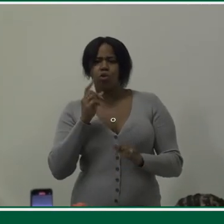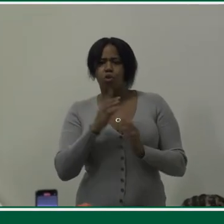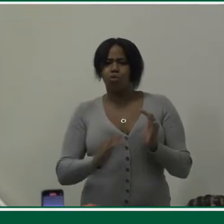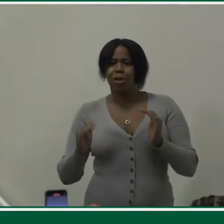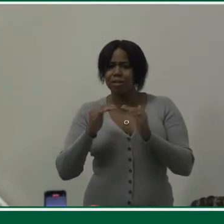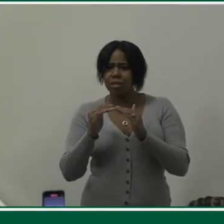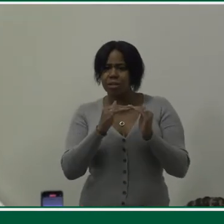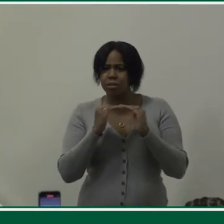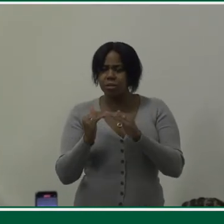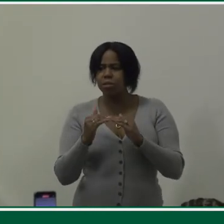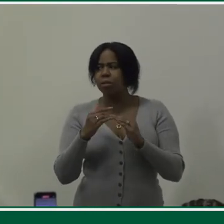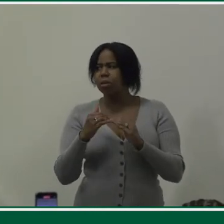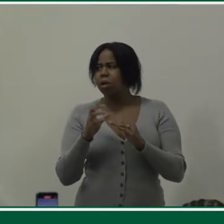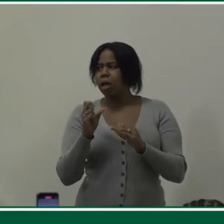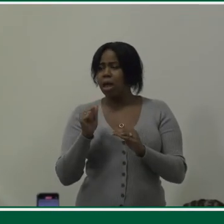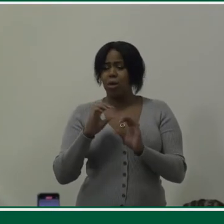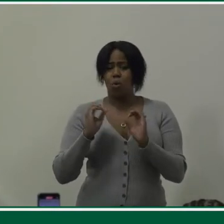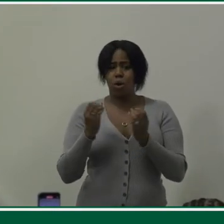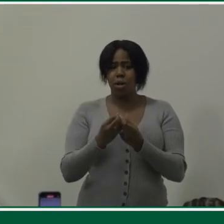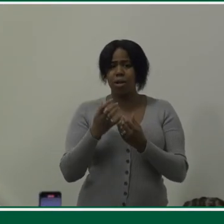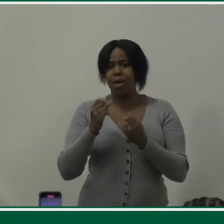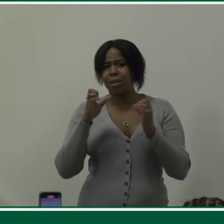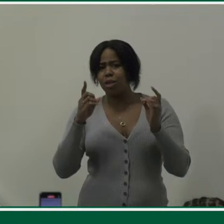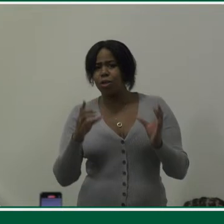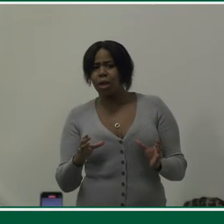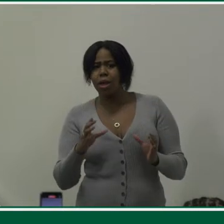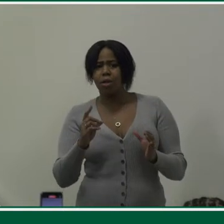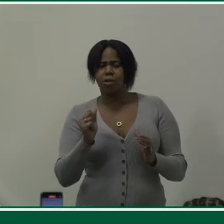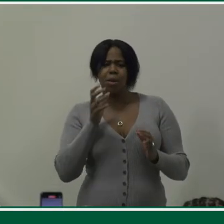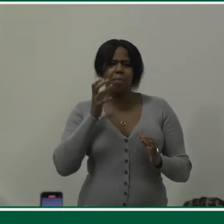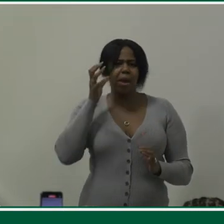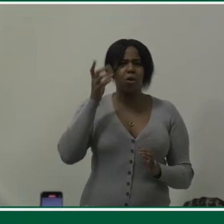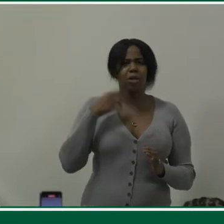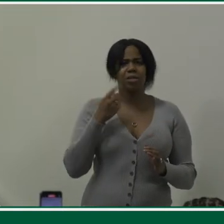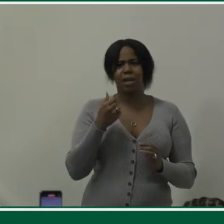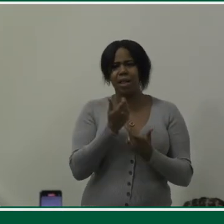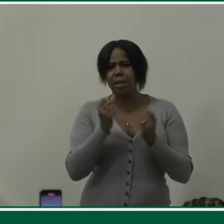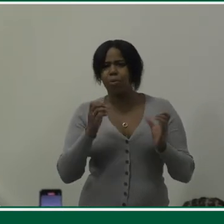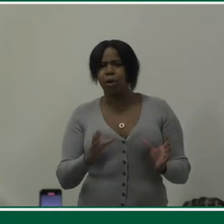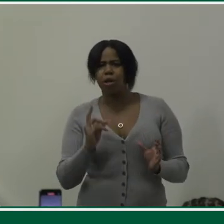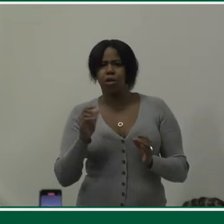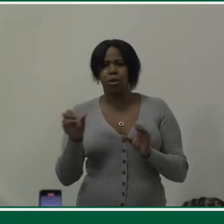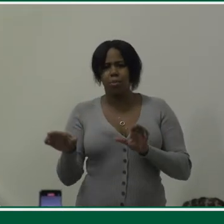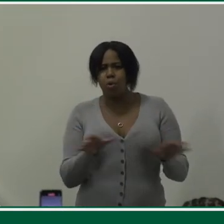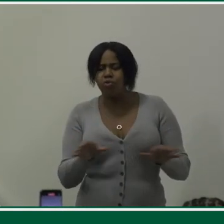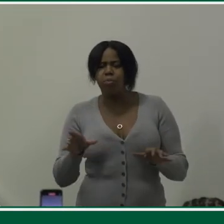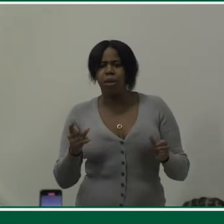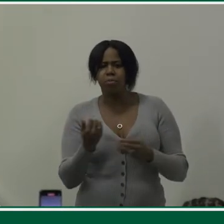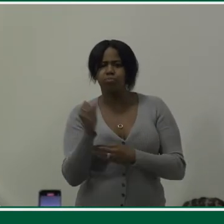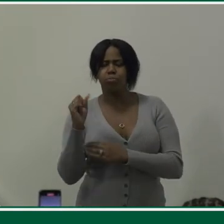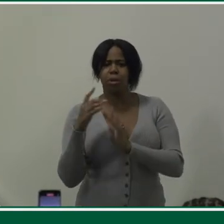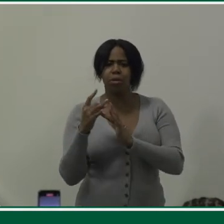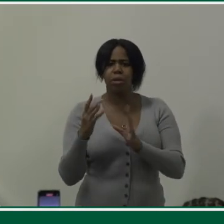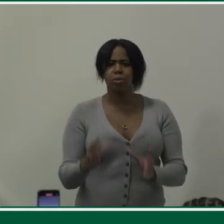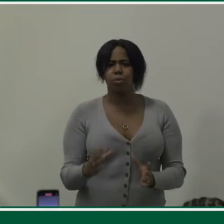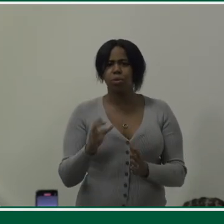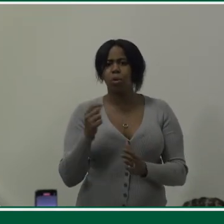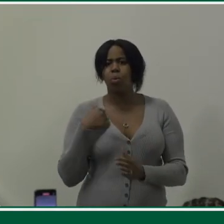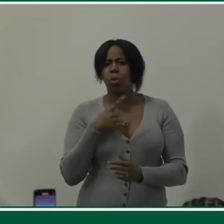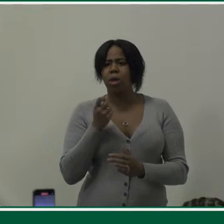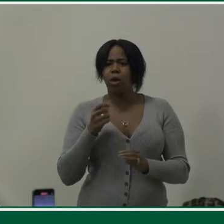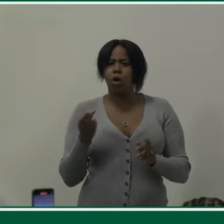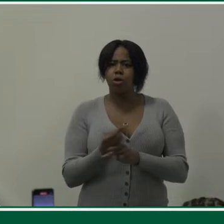in. Organizers and educators, parents and liberators, movement shakers, we are elevating our work